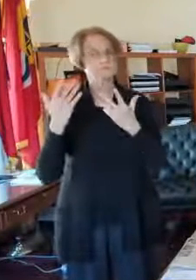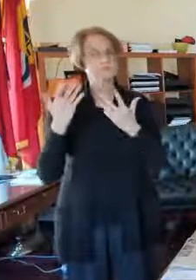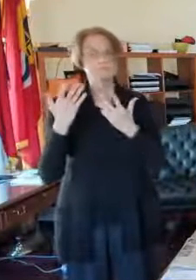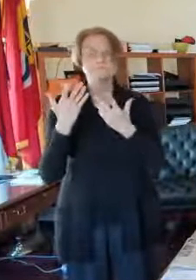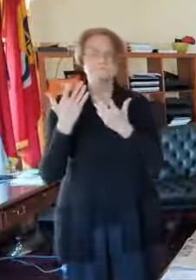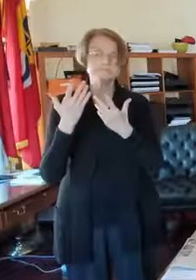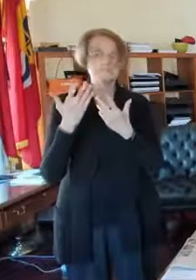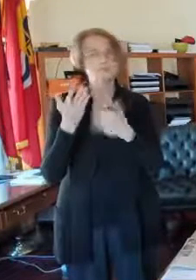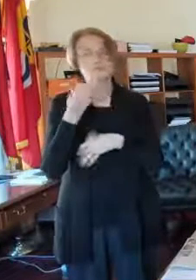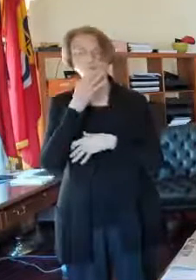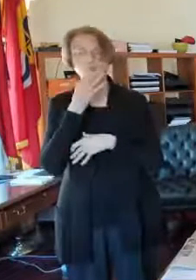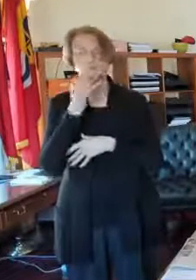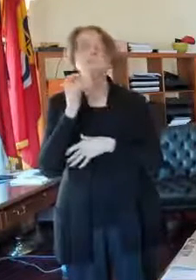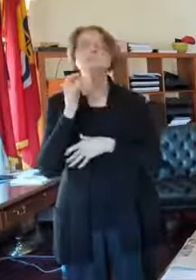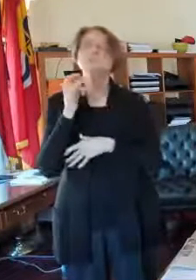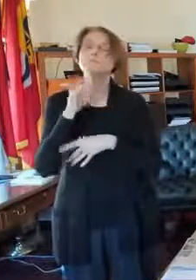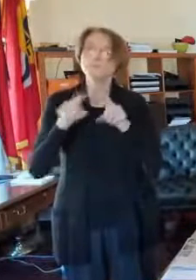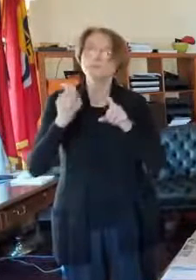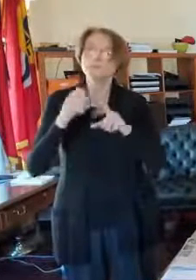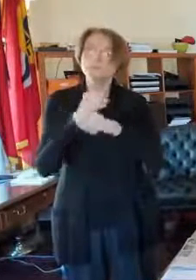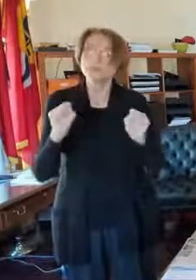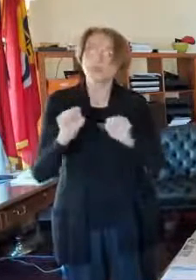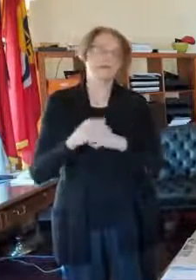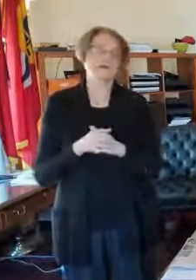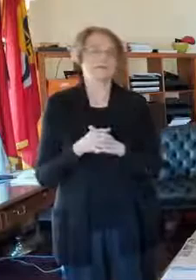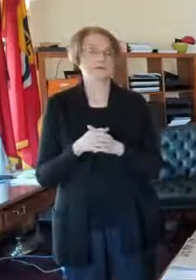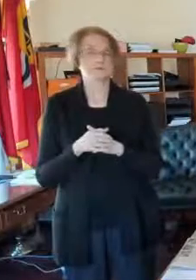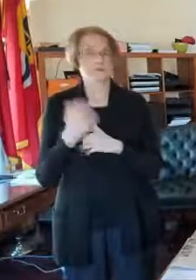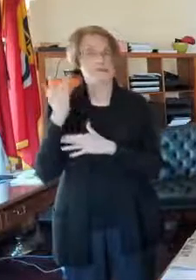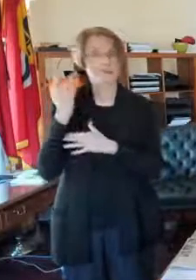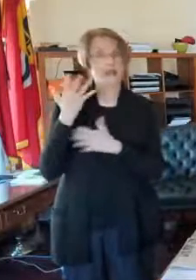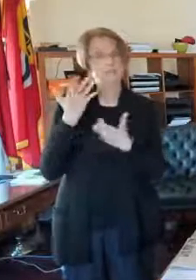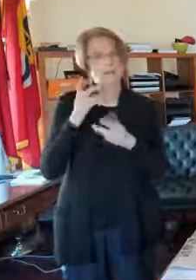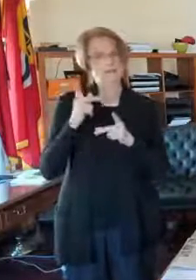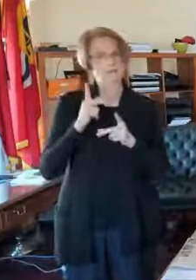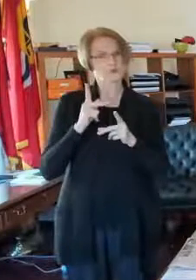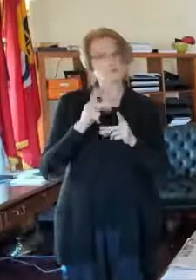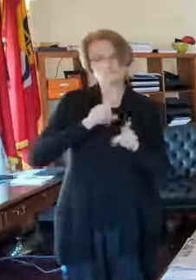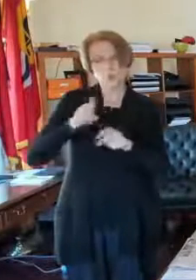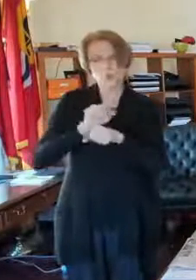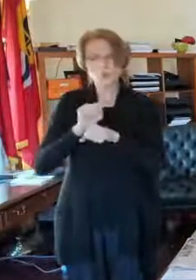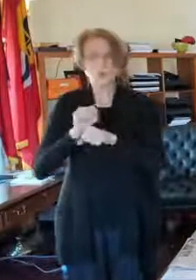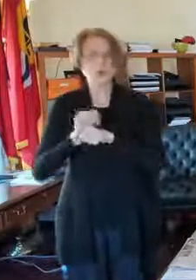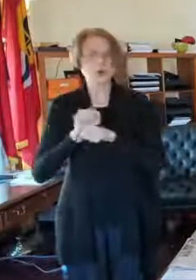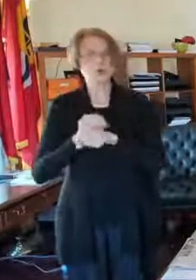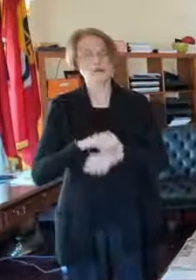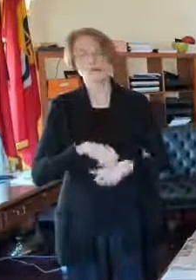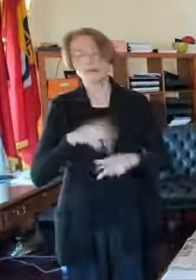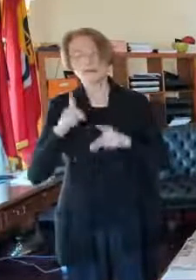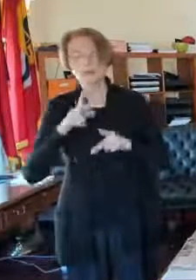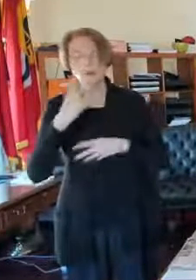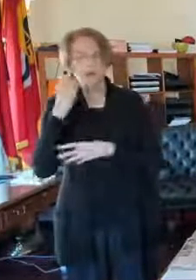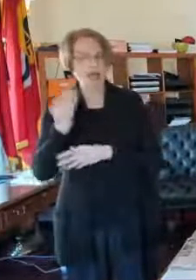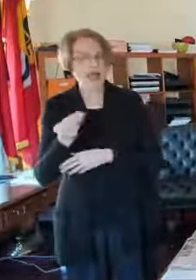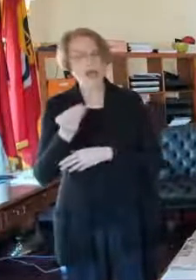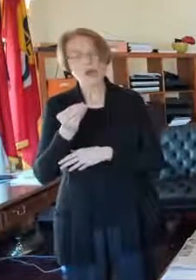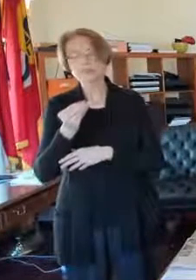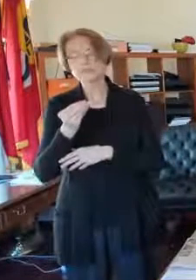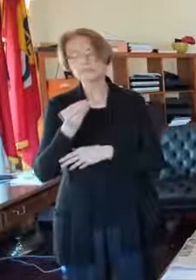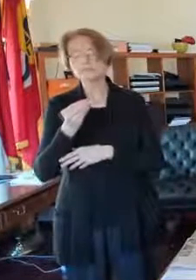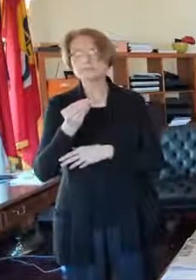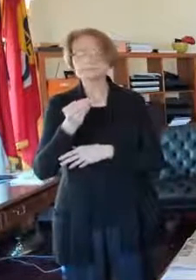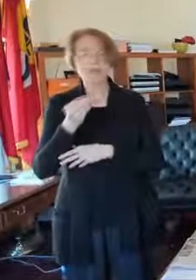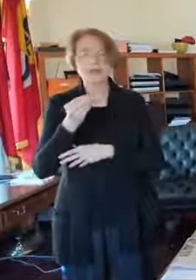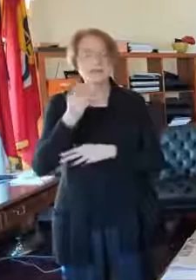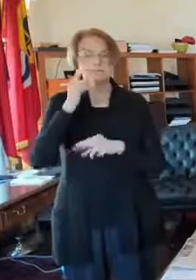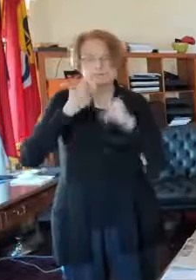I want as many people to be able to go to work in that industry and to go out and have fun in that industry as possible.